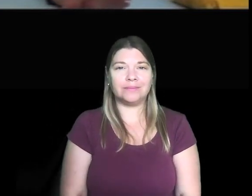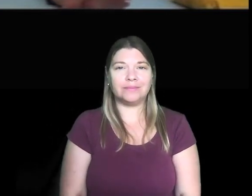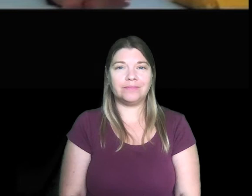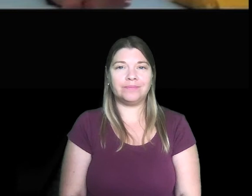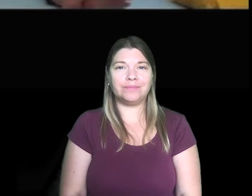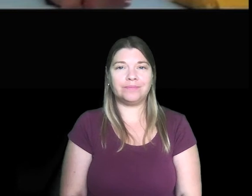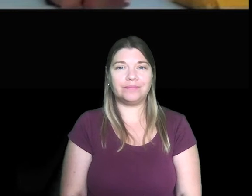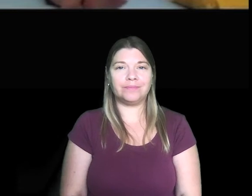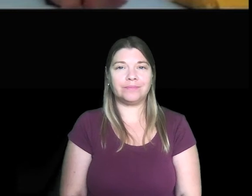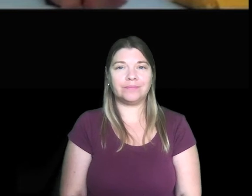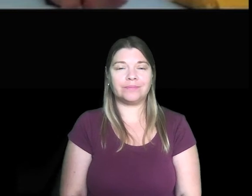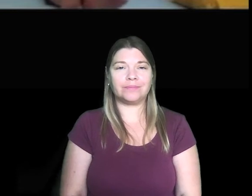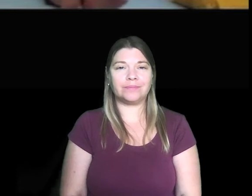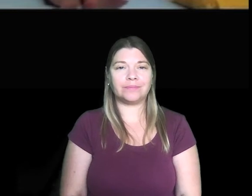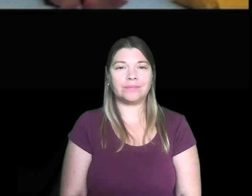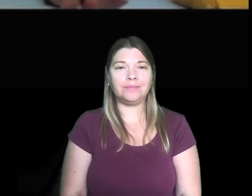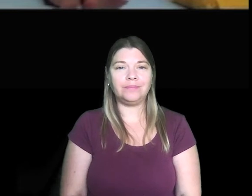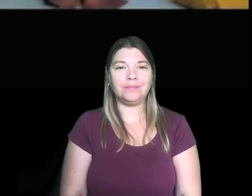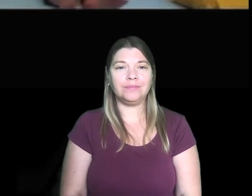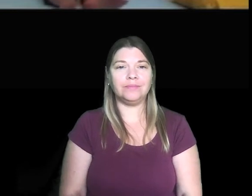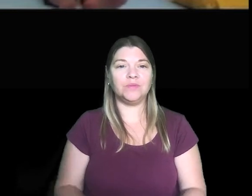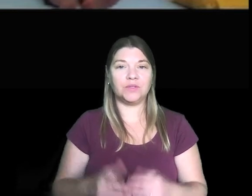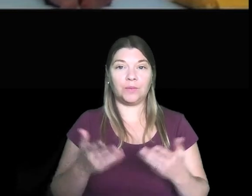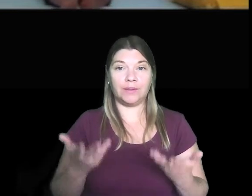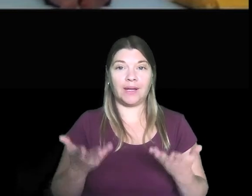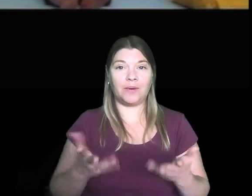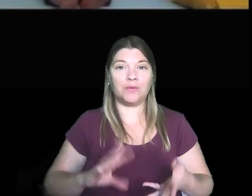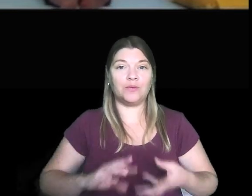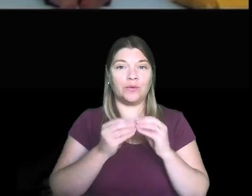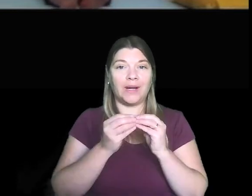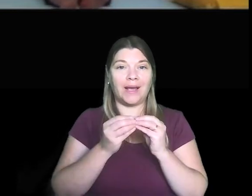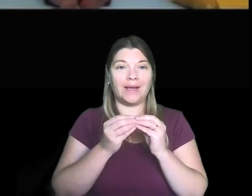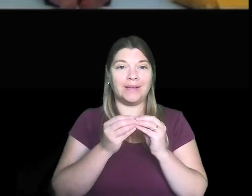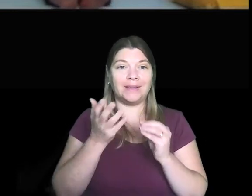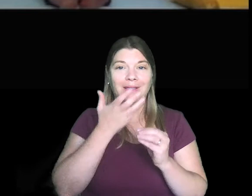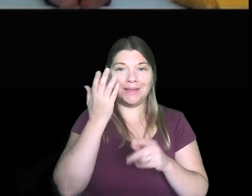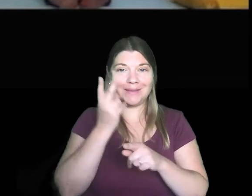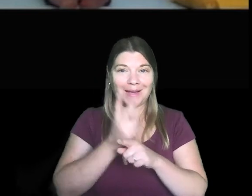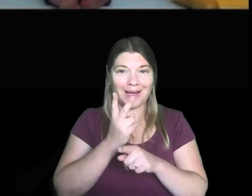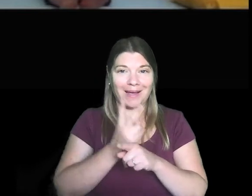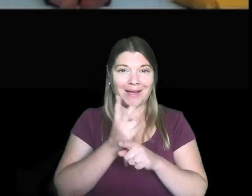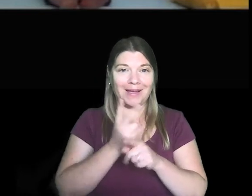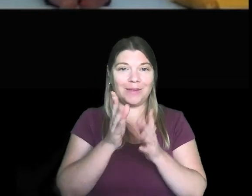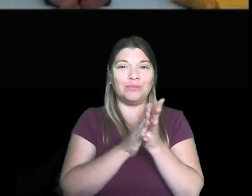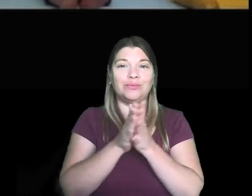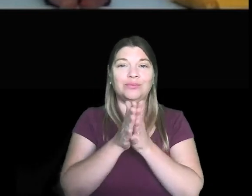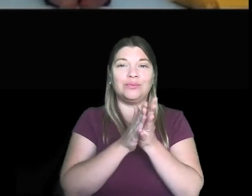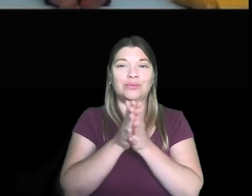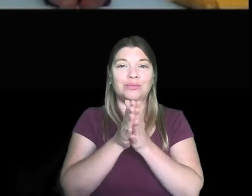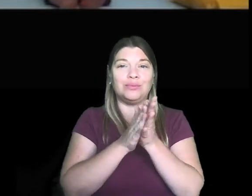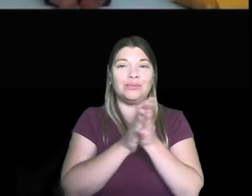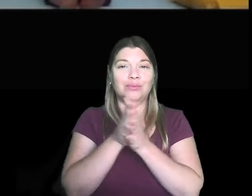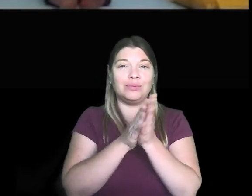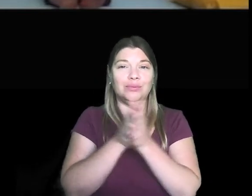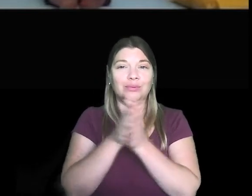camera. Creating the heat again. This time, let's take it to our collarbones. Linzy and